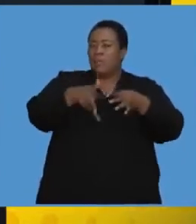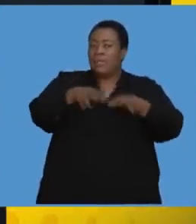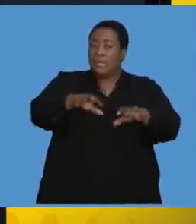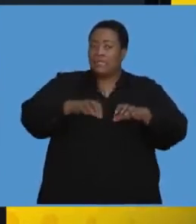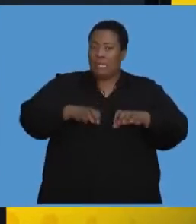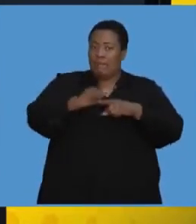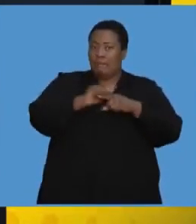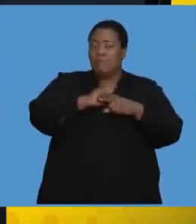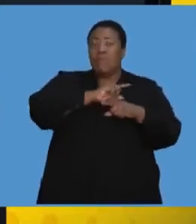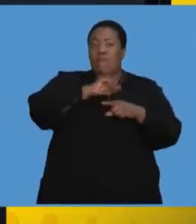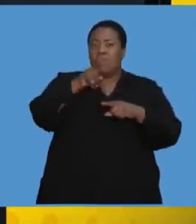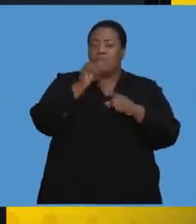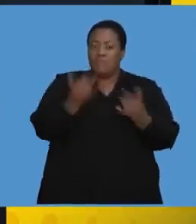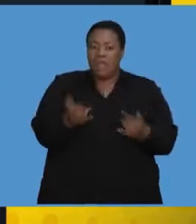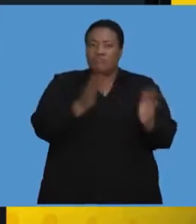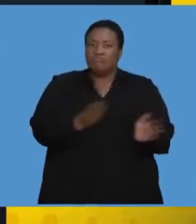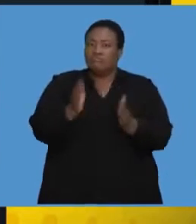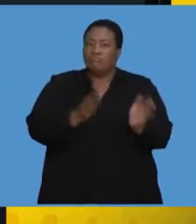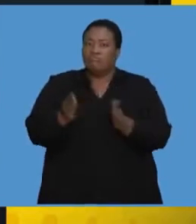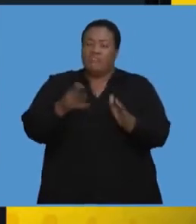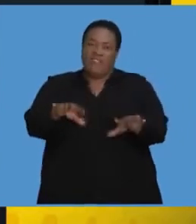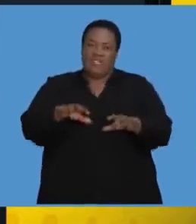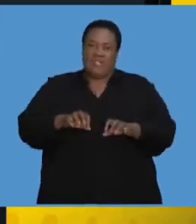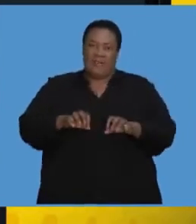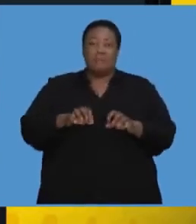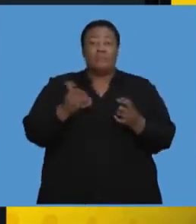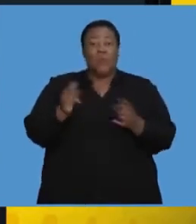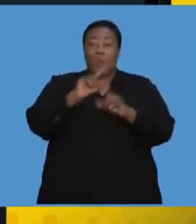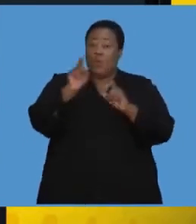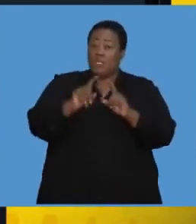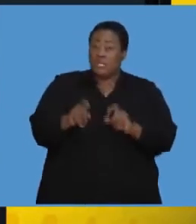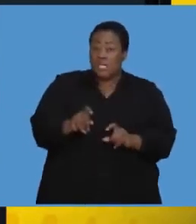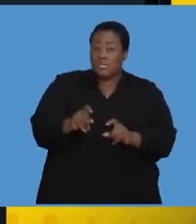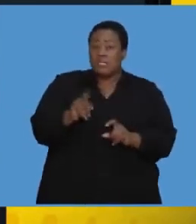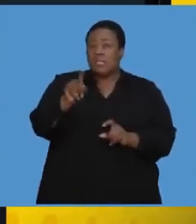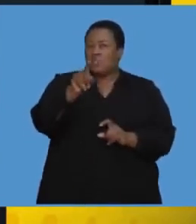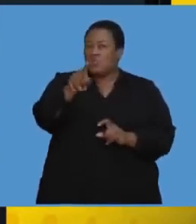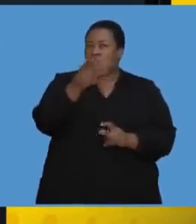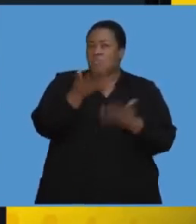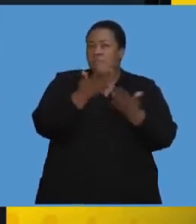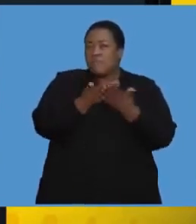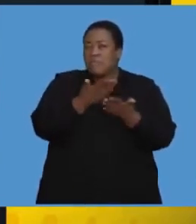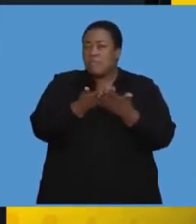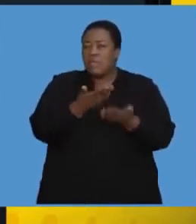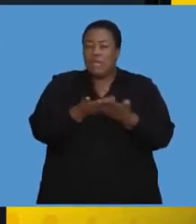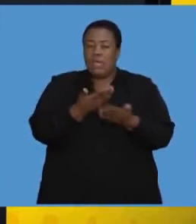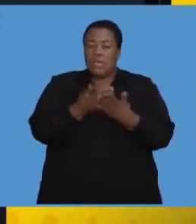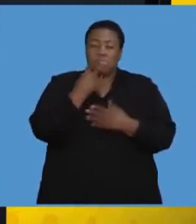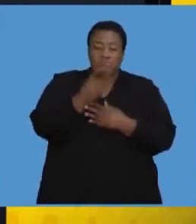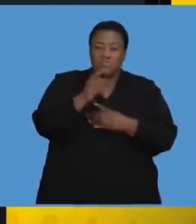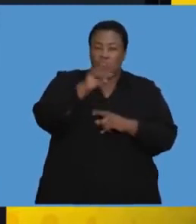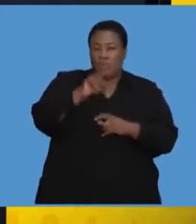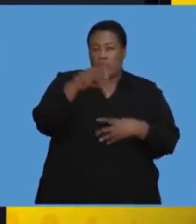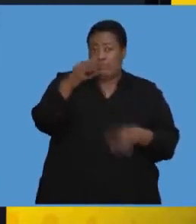are preparing for your exams. Today we are going to be tackling questions or some typical questions that you guys can expect when you guys sit